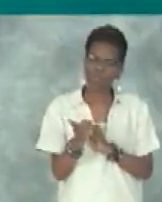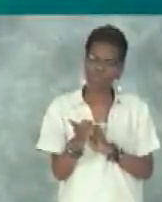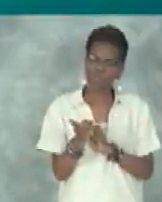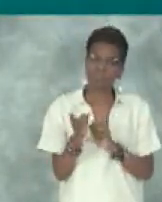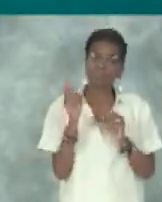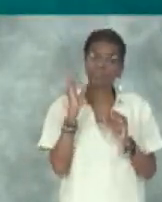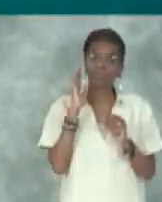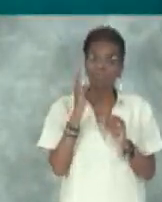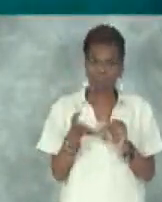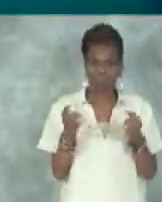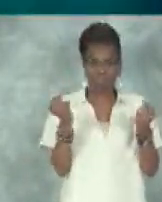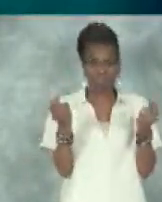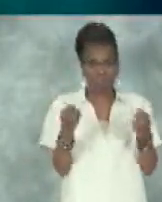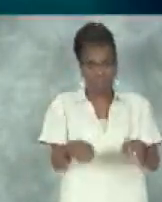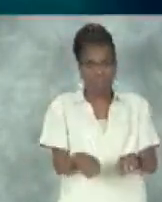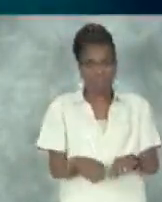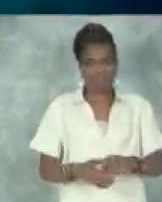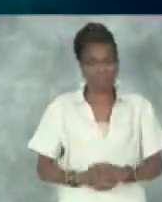to pass.